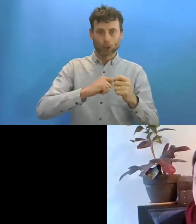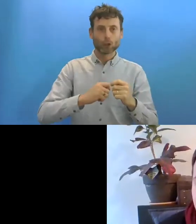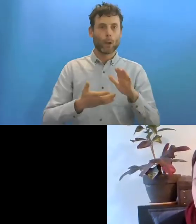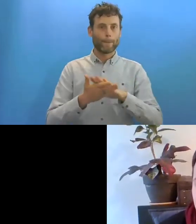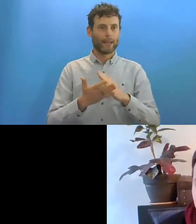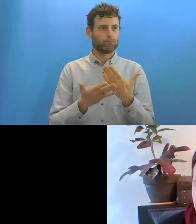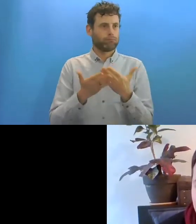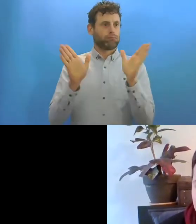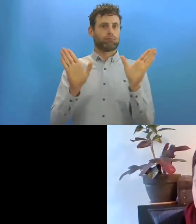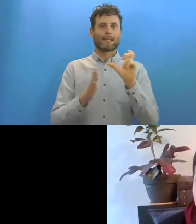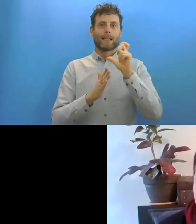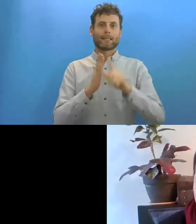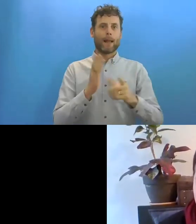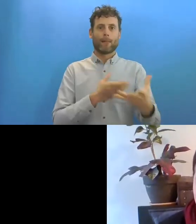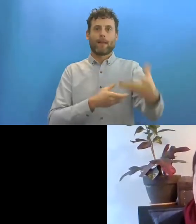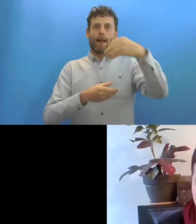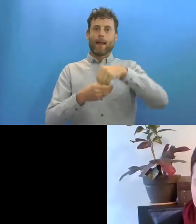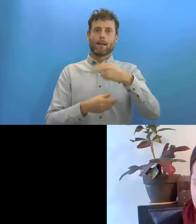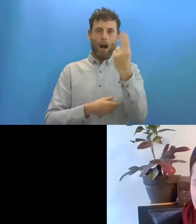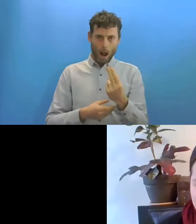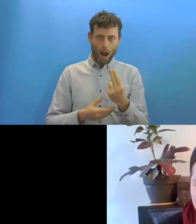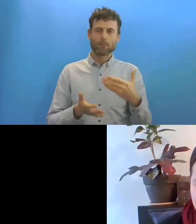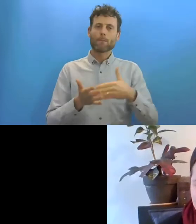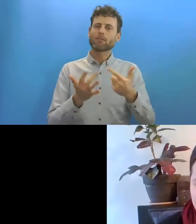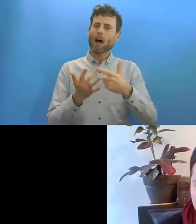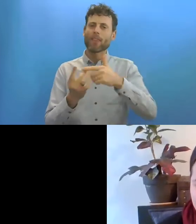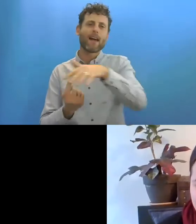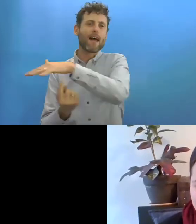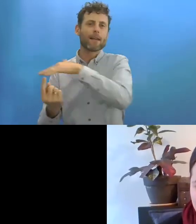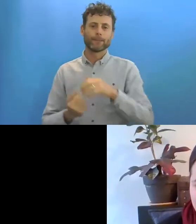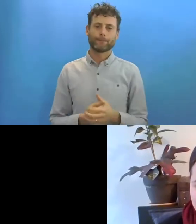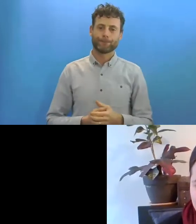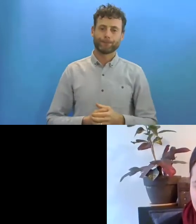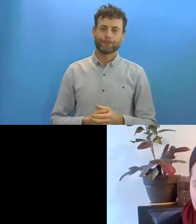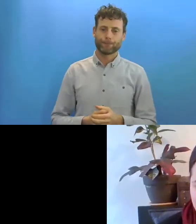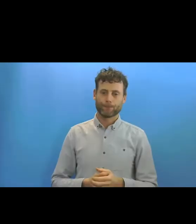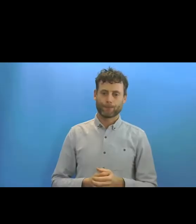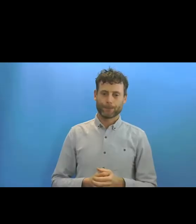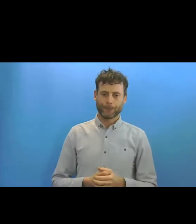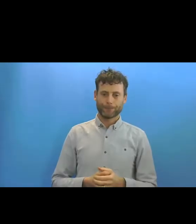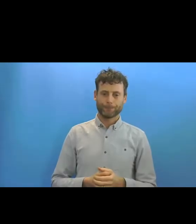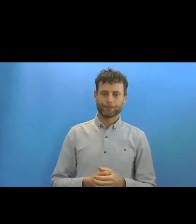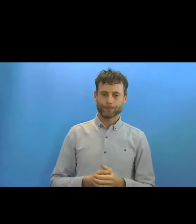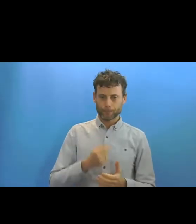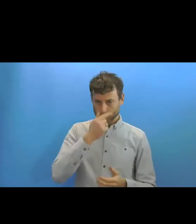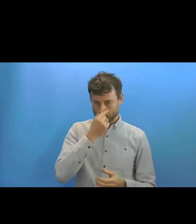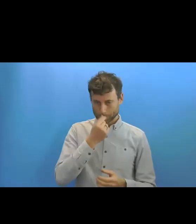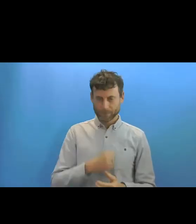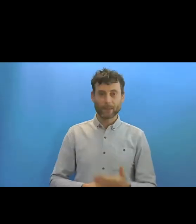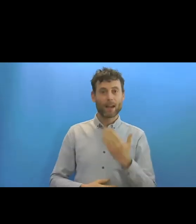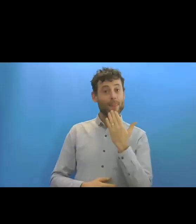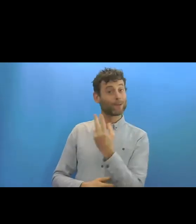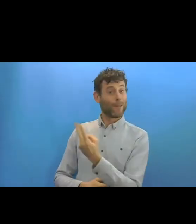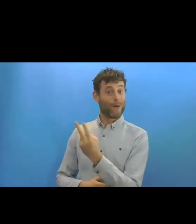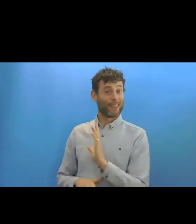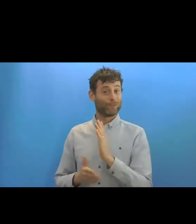and also beyond. Thanks to Noah and Ido. And just